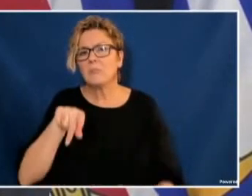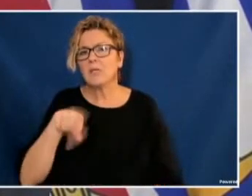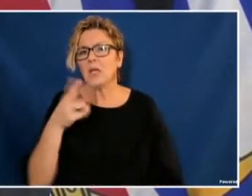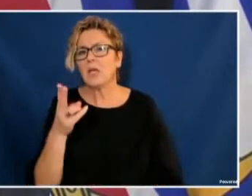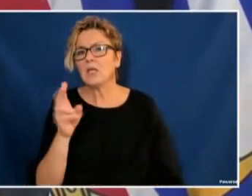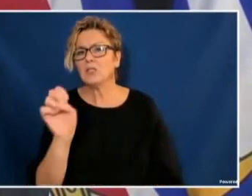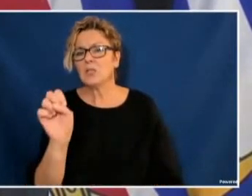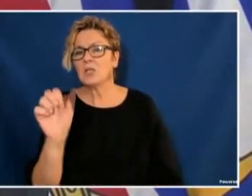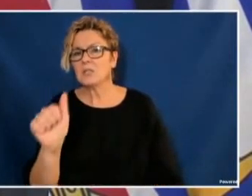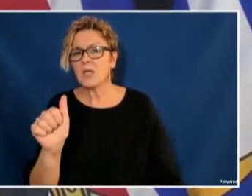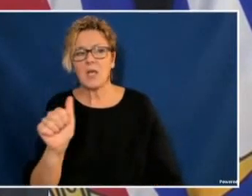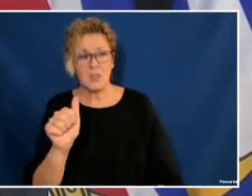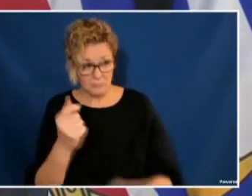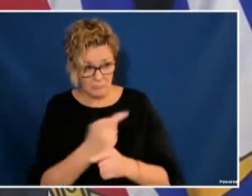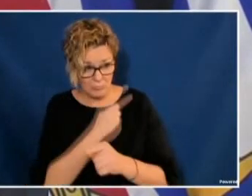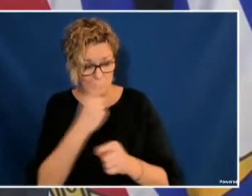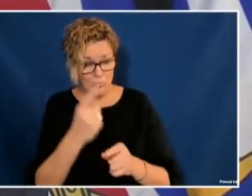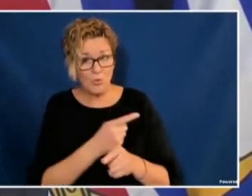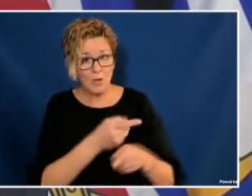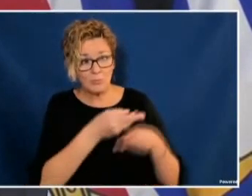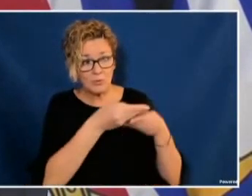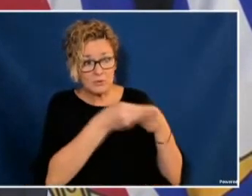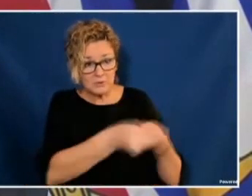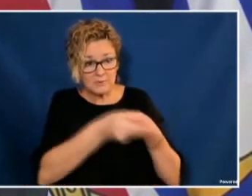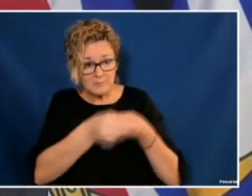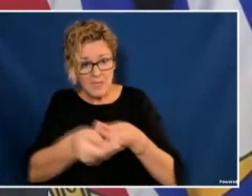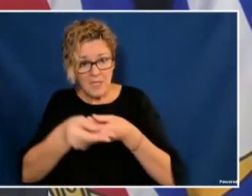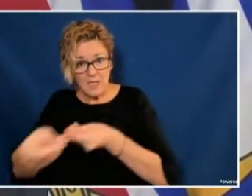de la Santé de la Colombie-Britannique, de faire